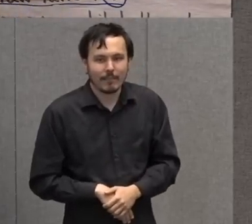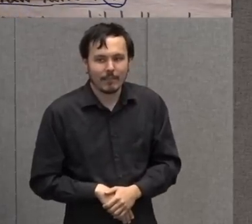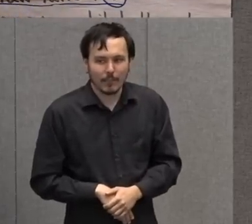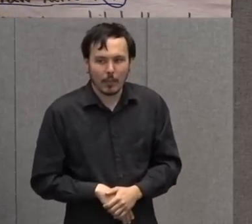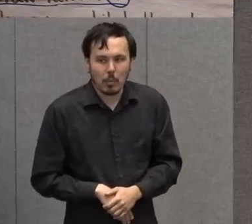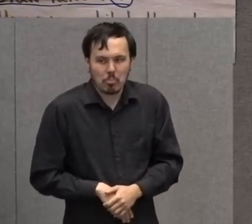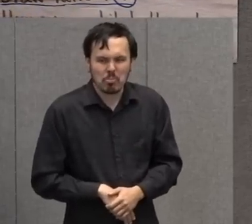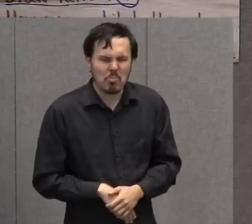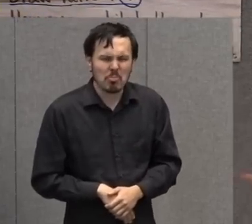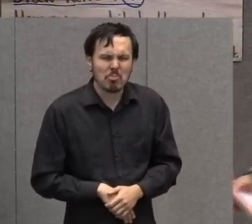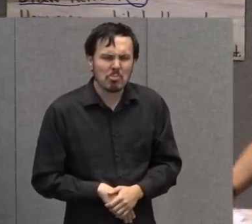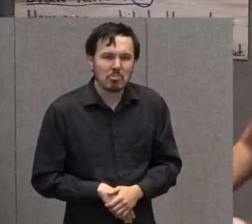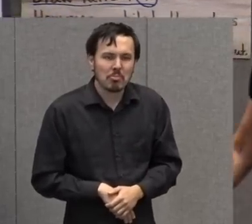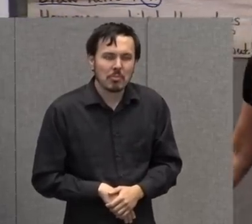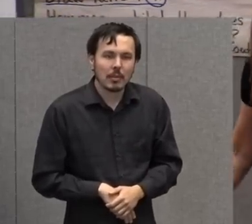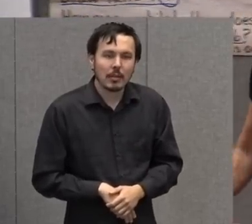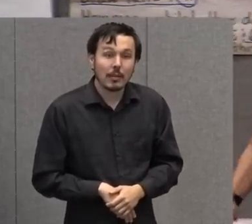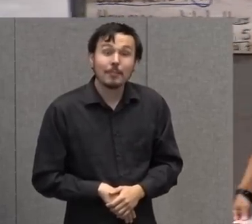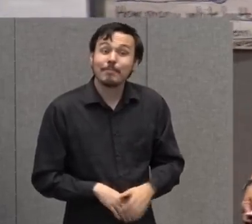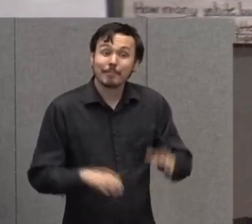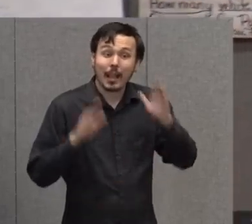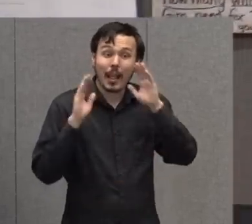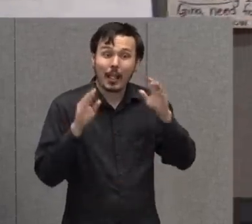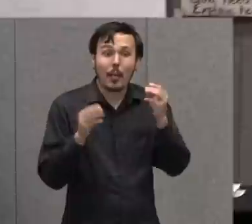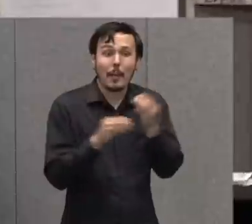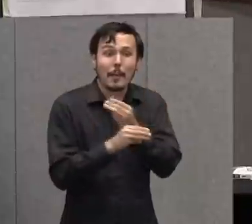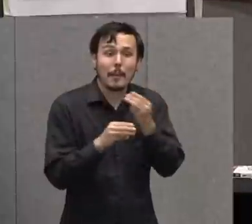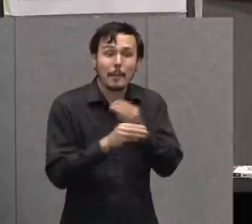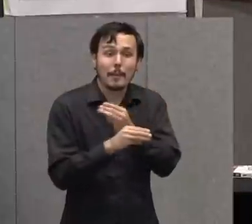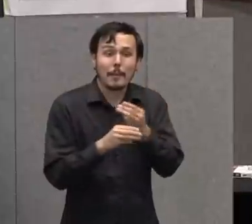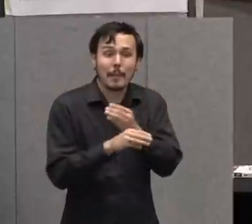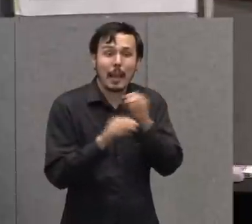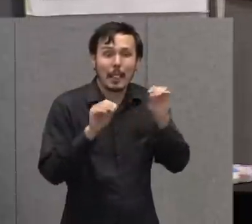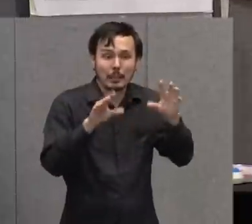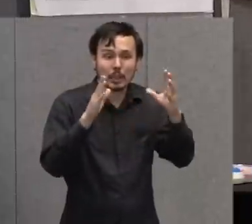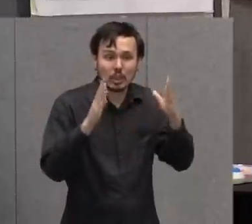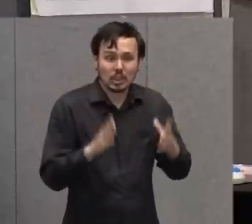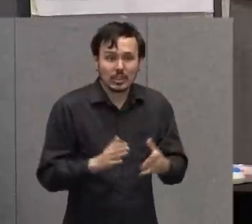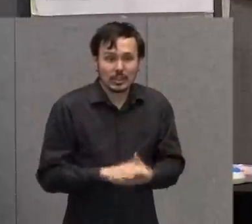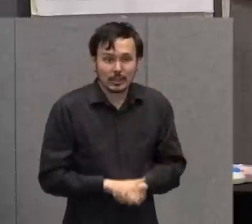Hello, mathematicians. Today, let me move this out of our way here.